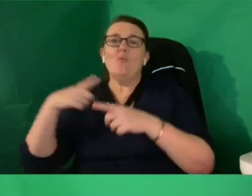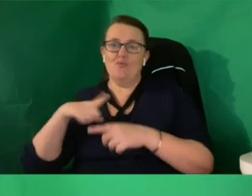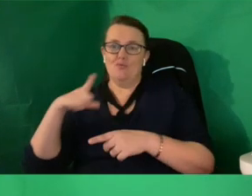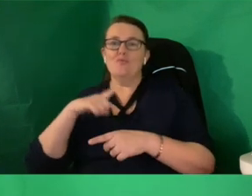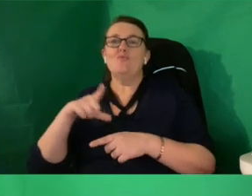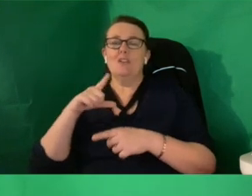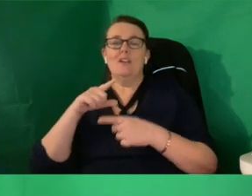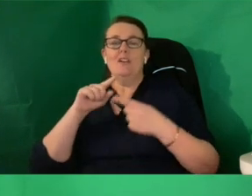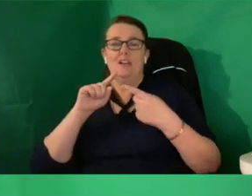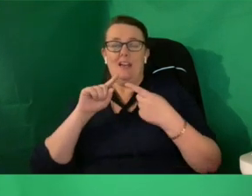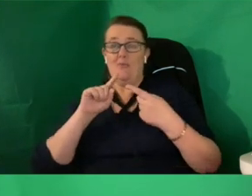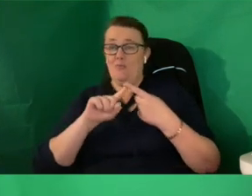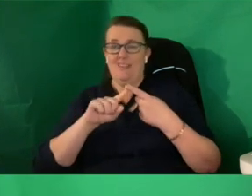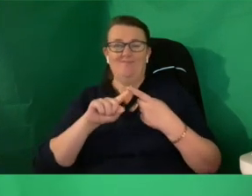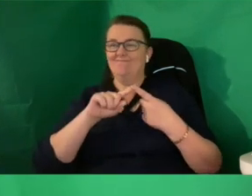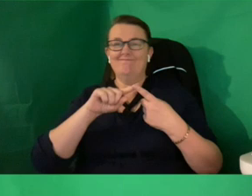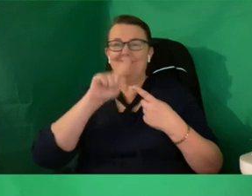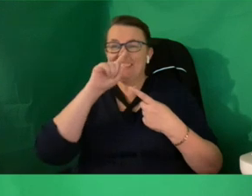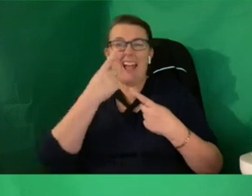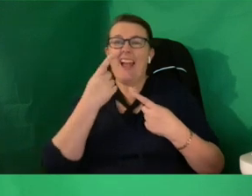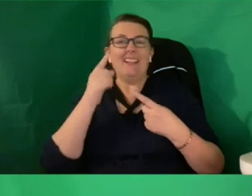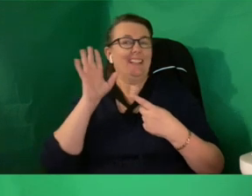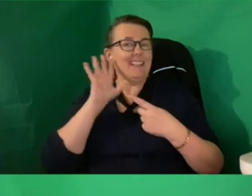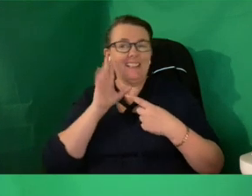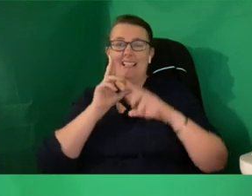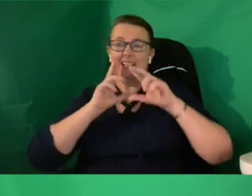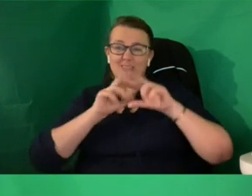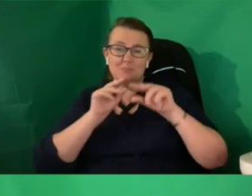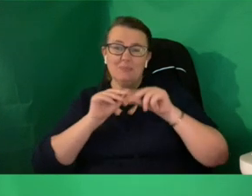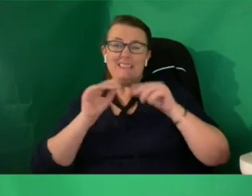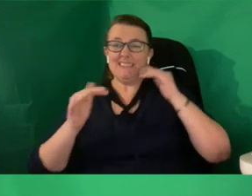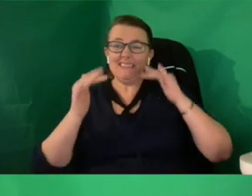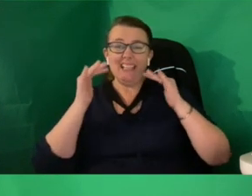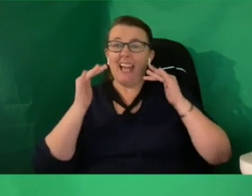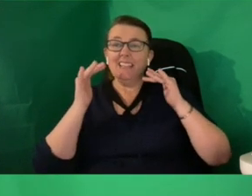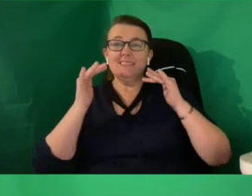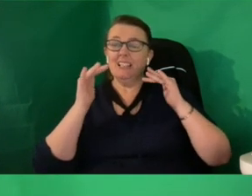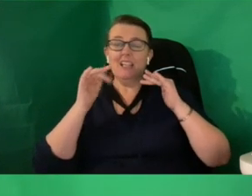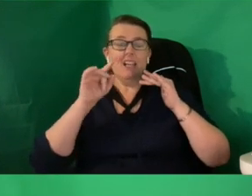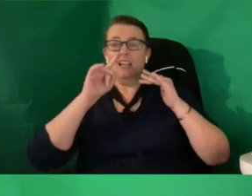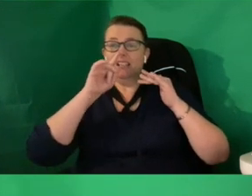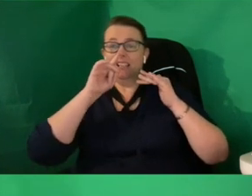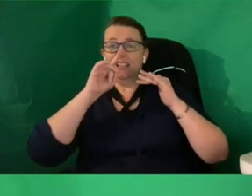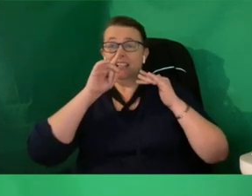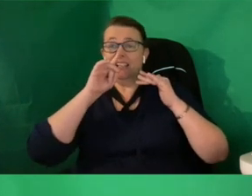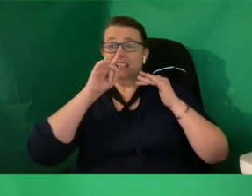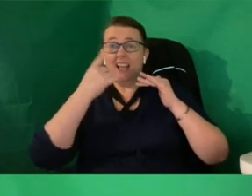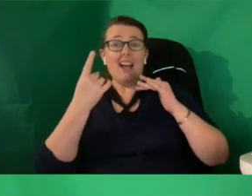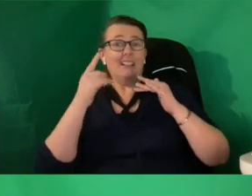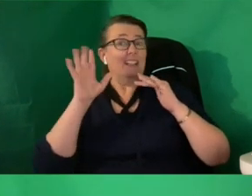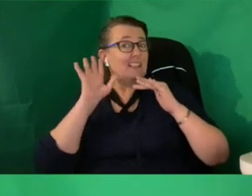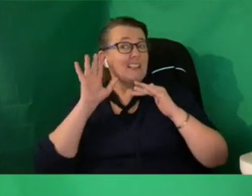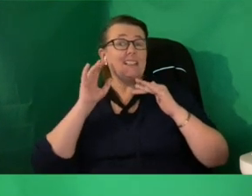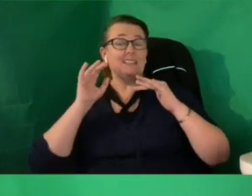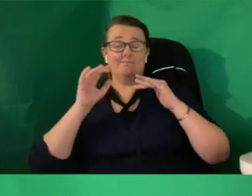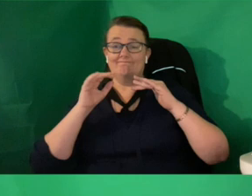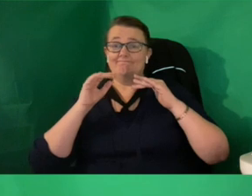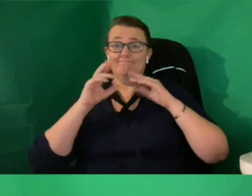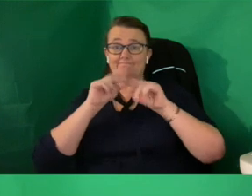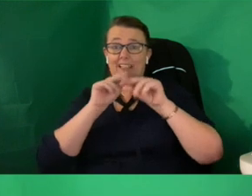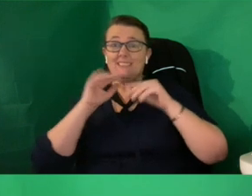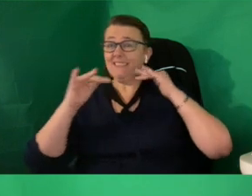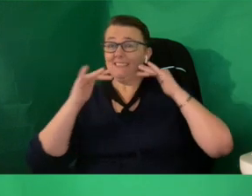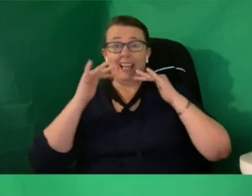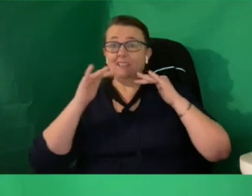just doesn't hear certain sounds, and if you can't hear those sounds you can't reproduce them. And then the